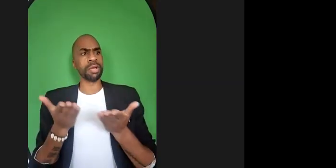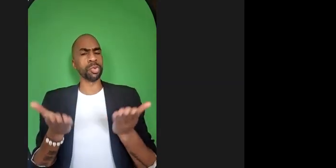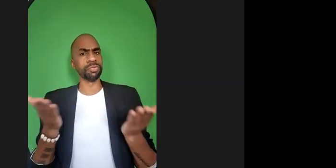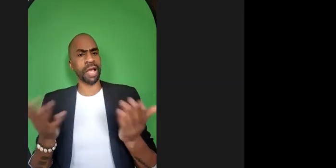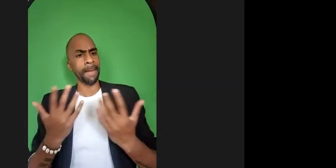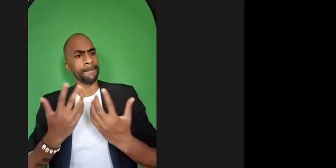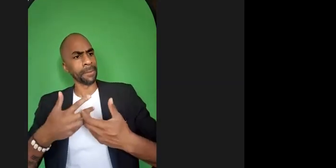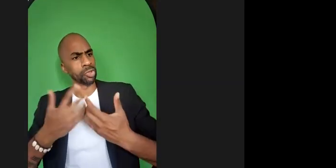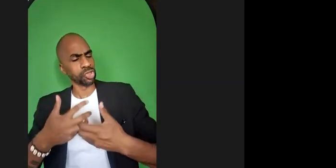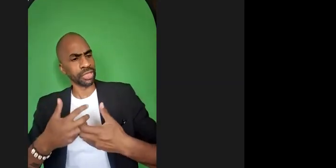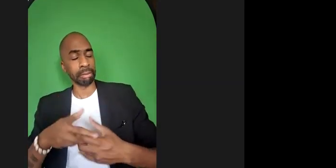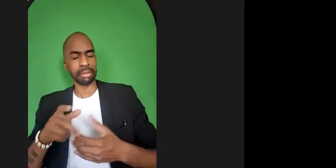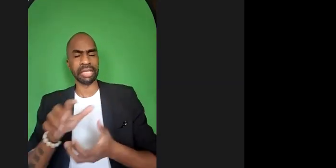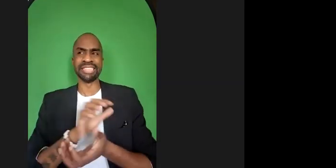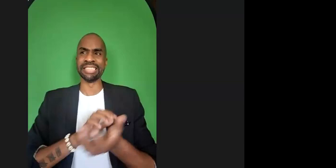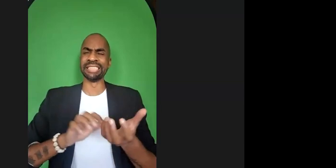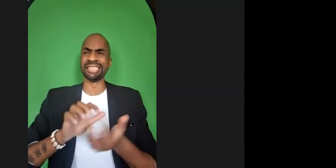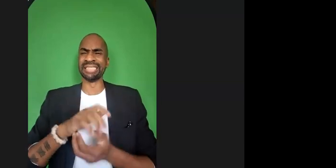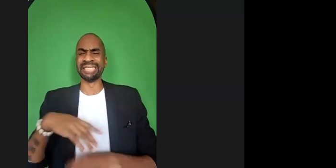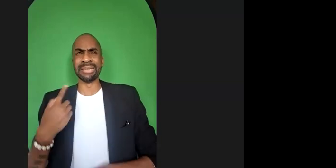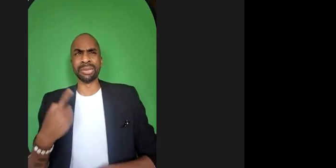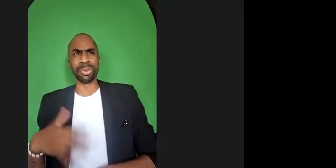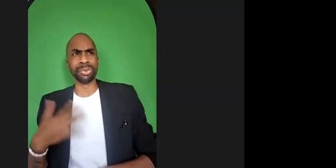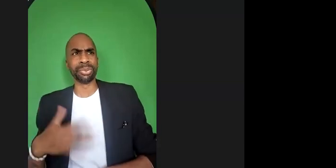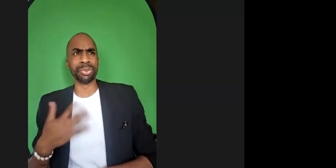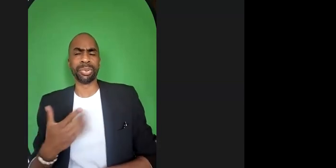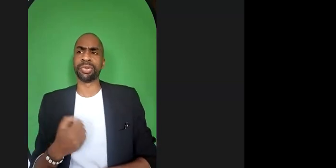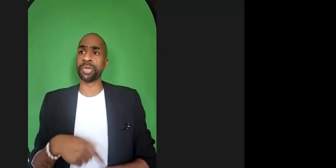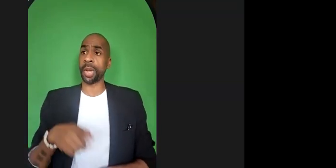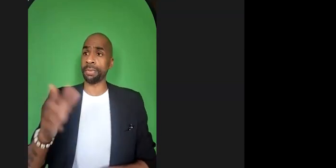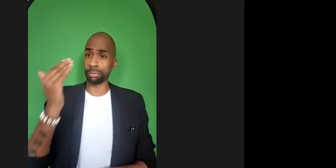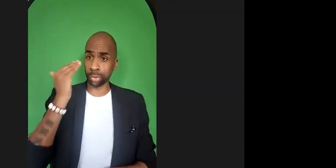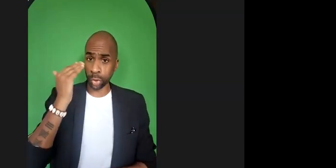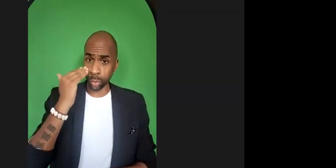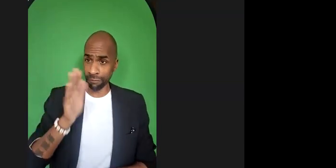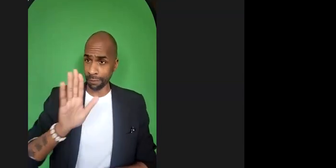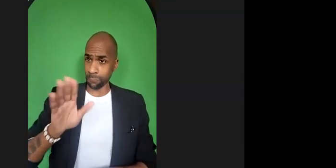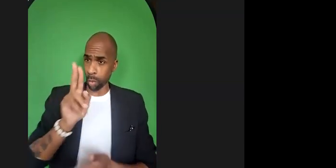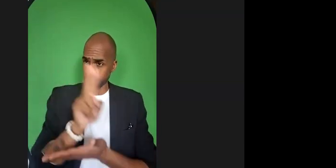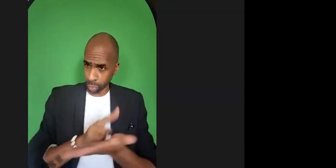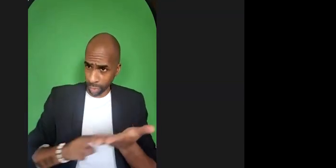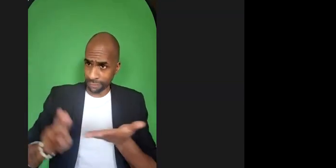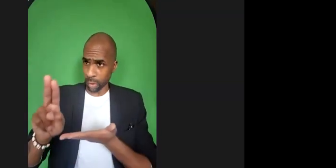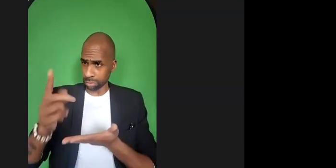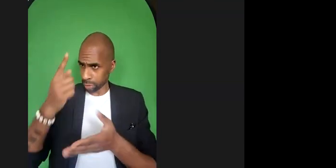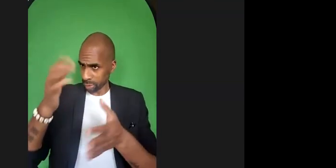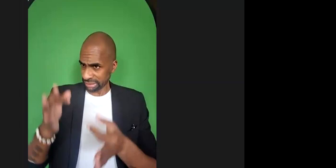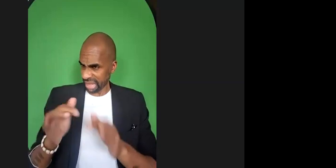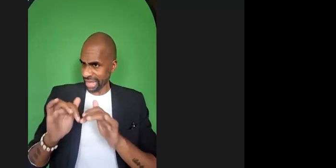I think you figured out some mechanisms at your university to fix some of